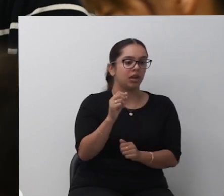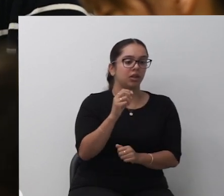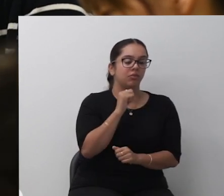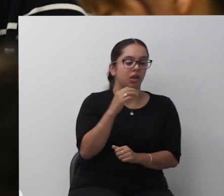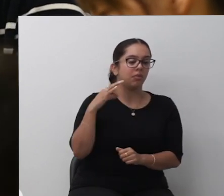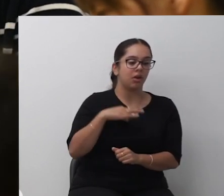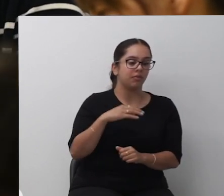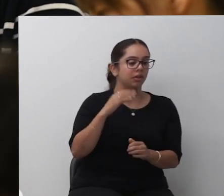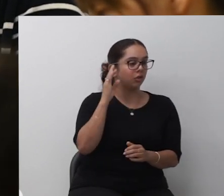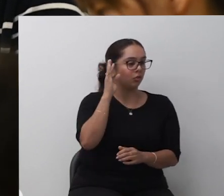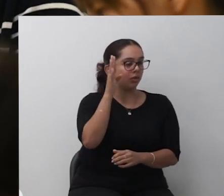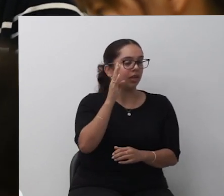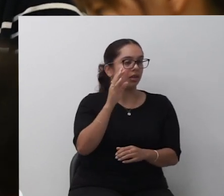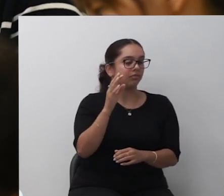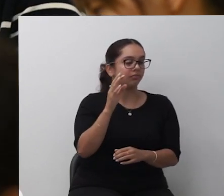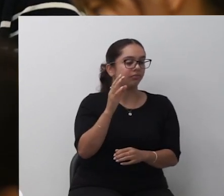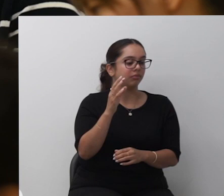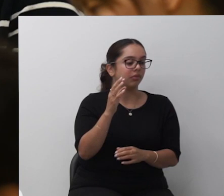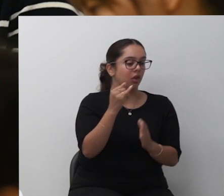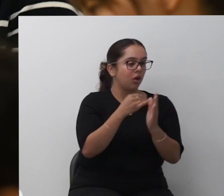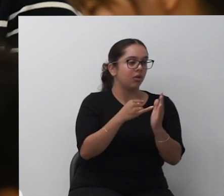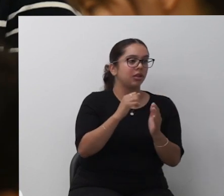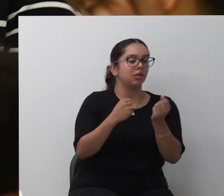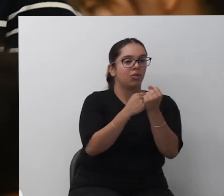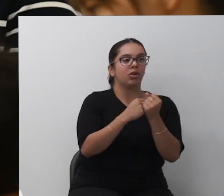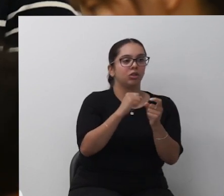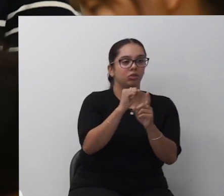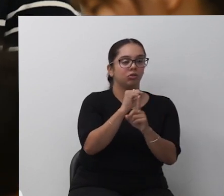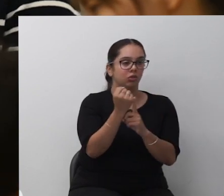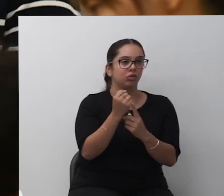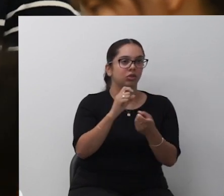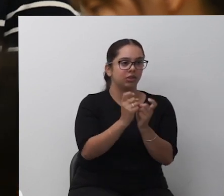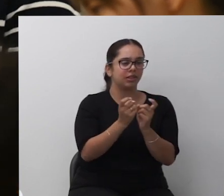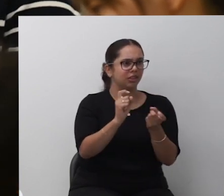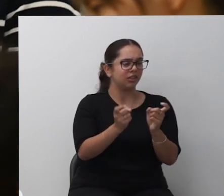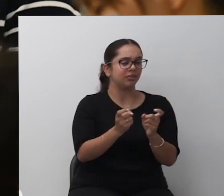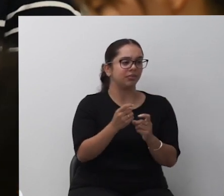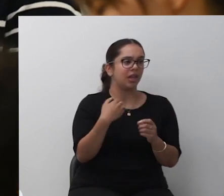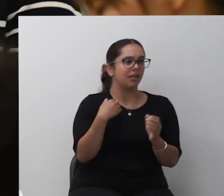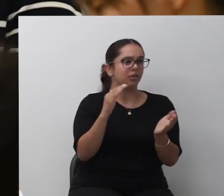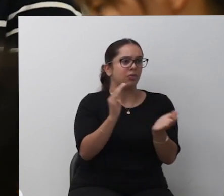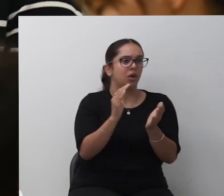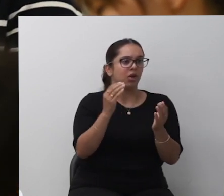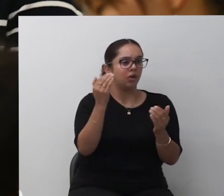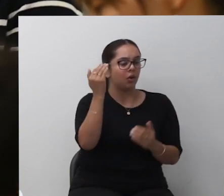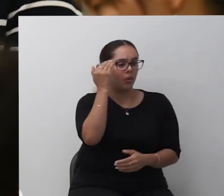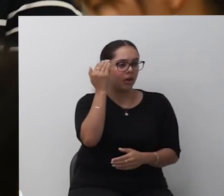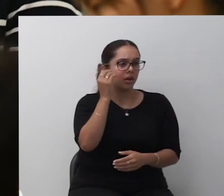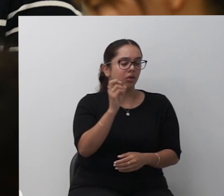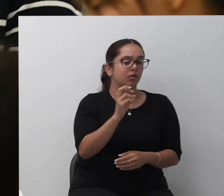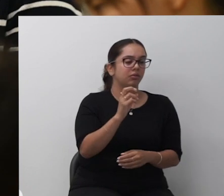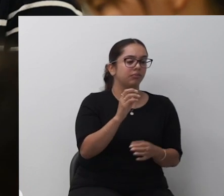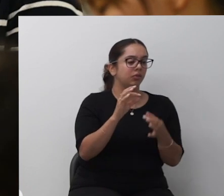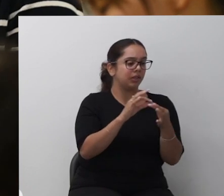an artwork that supports social change, but there's so little awareness of like, or even whether it's the artist or the